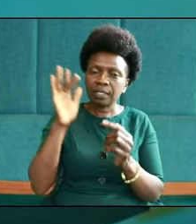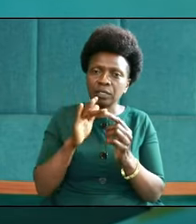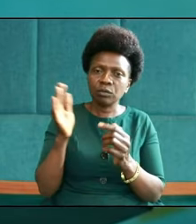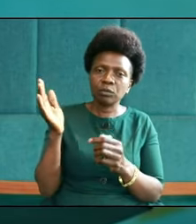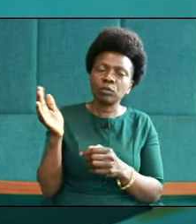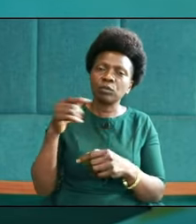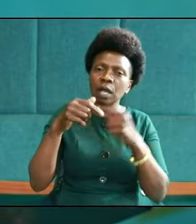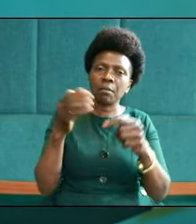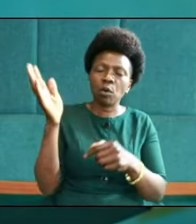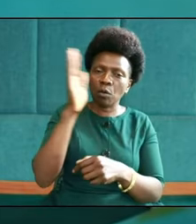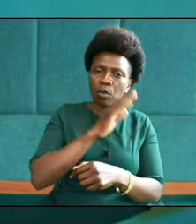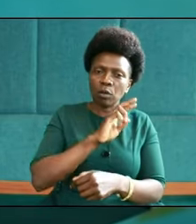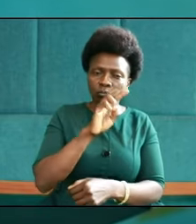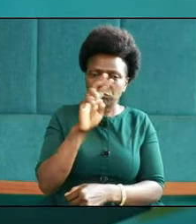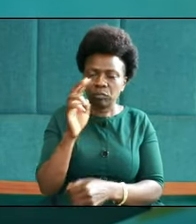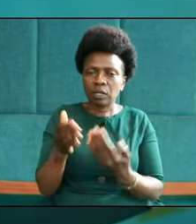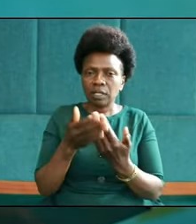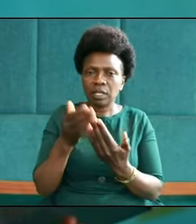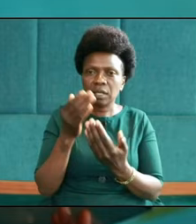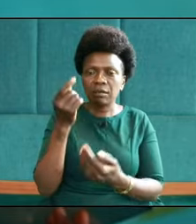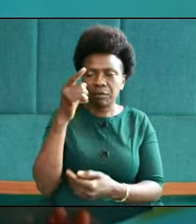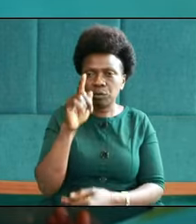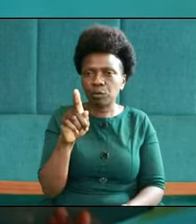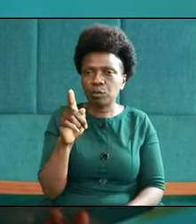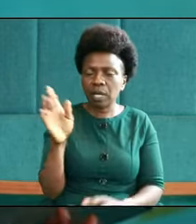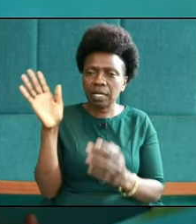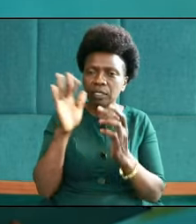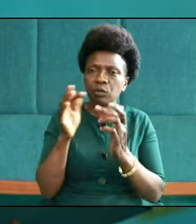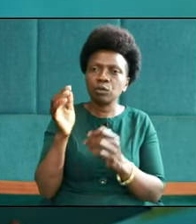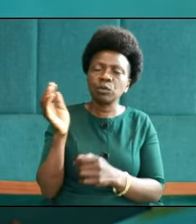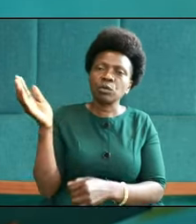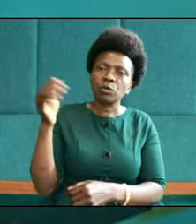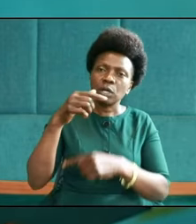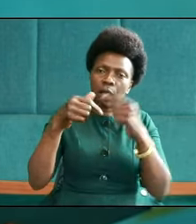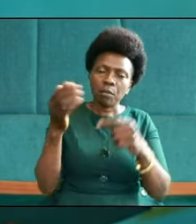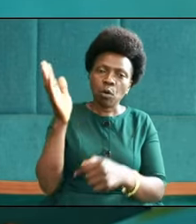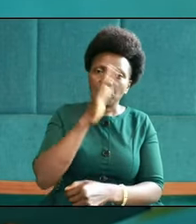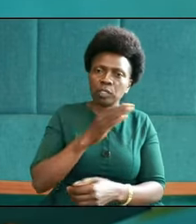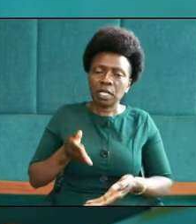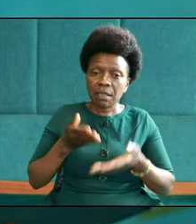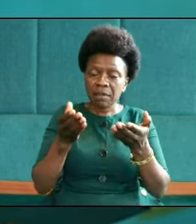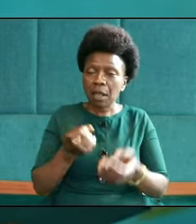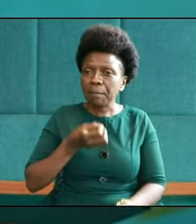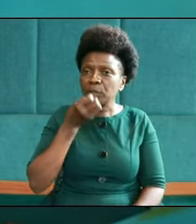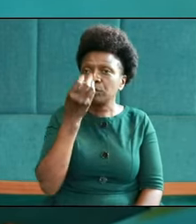you till you come back home. But not only home, he's given a